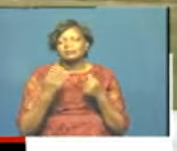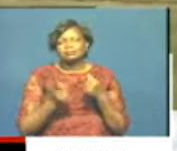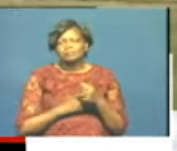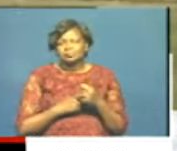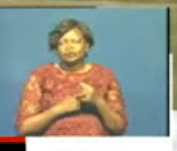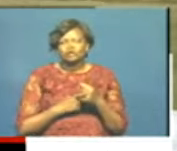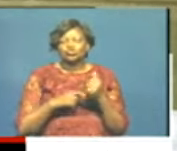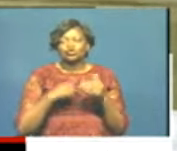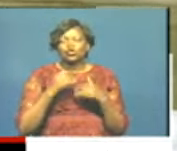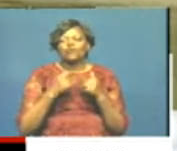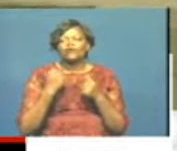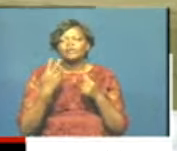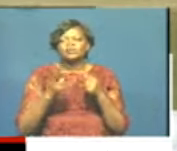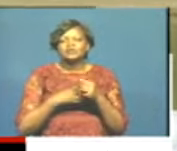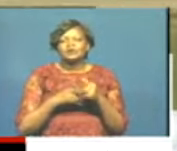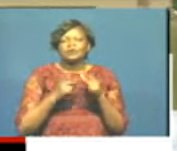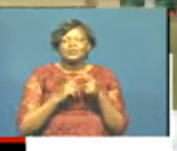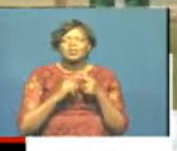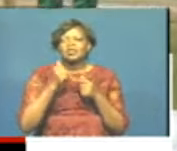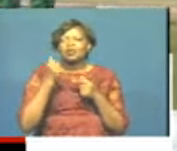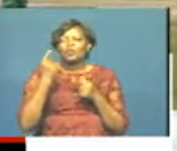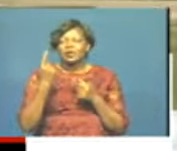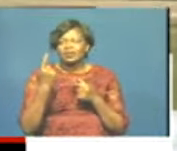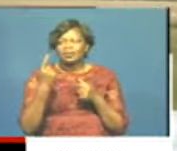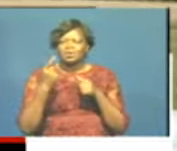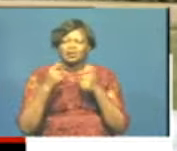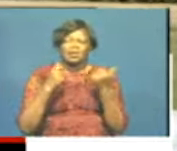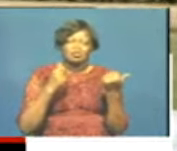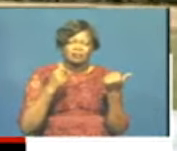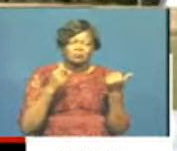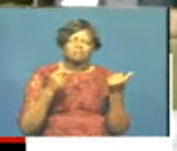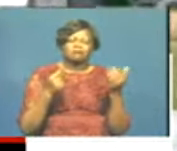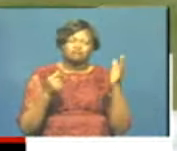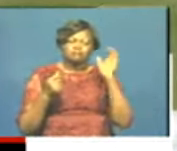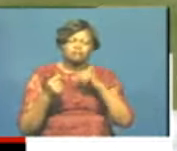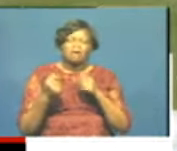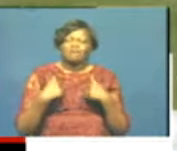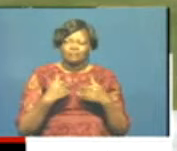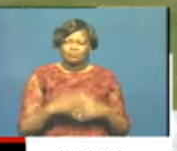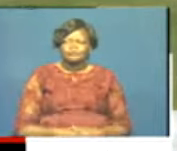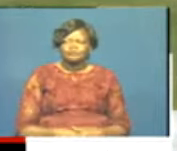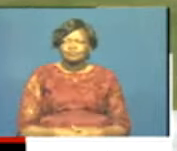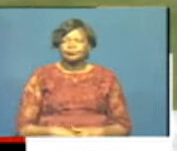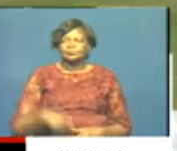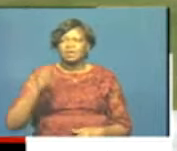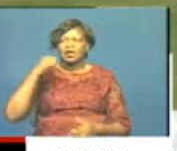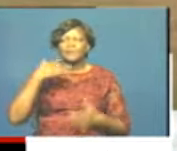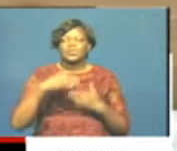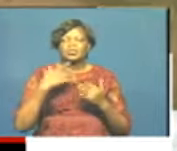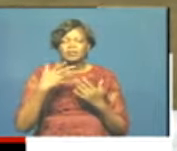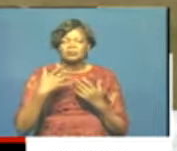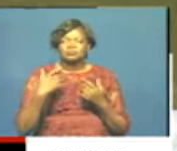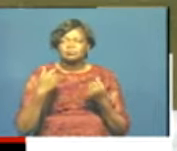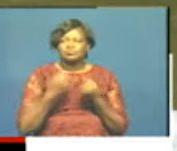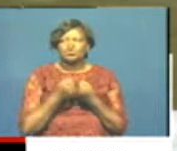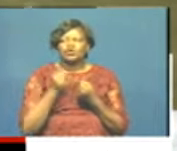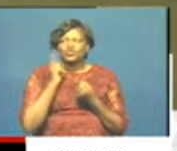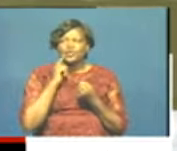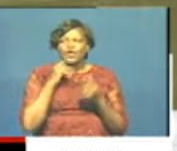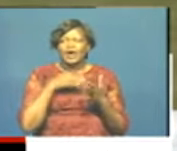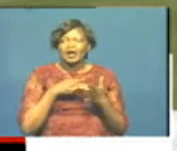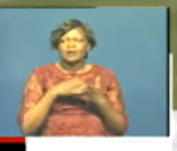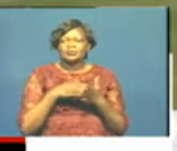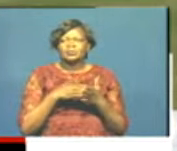47 balls. Bakita took 1 wicket, while the other dismissals came via runouts. Kenya play their next match tomorrow against Brazil